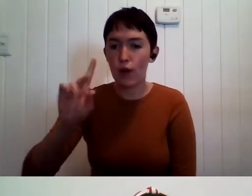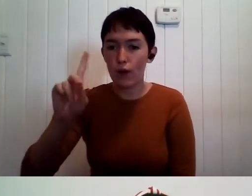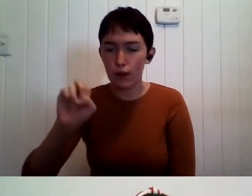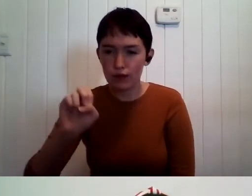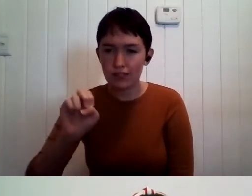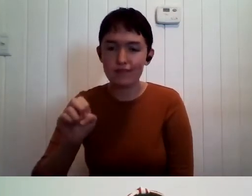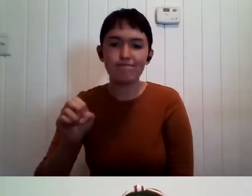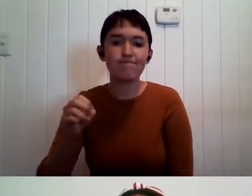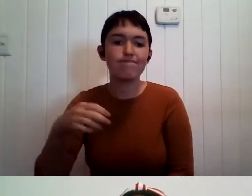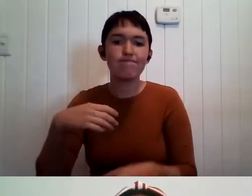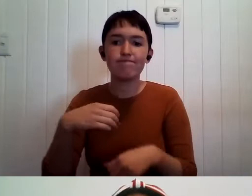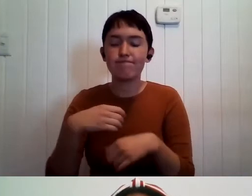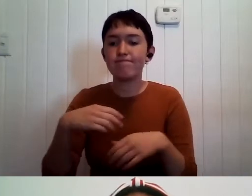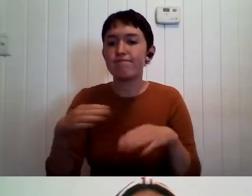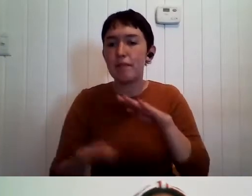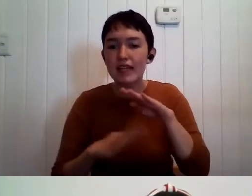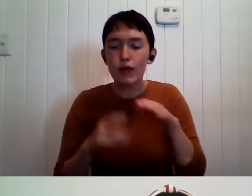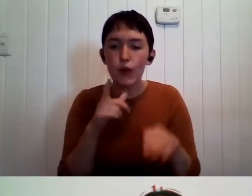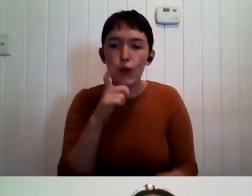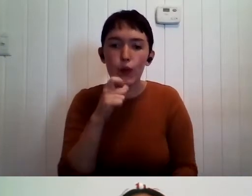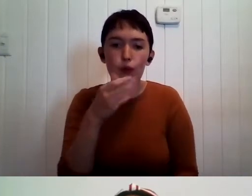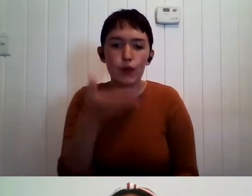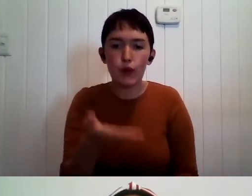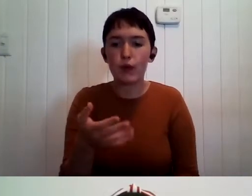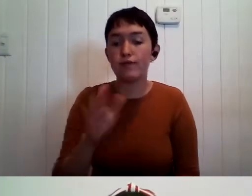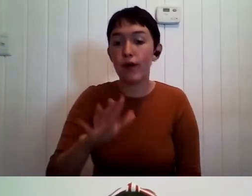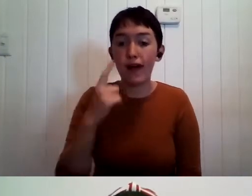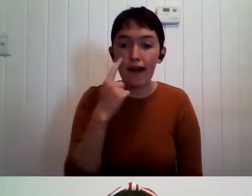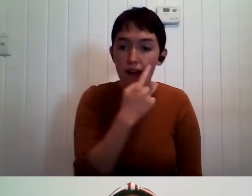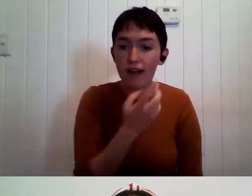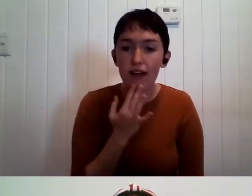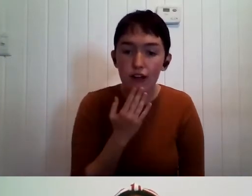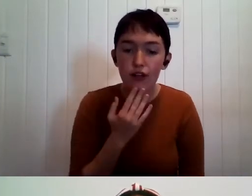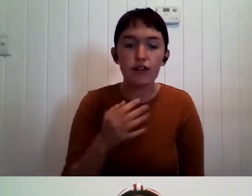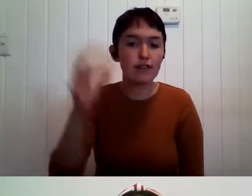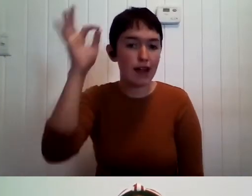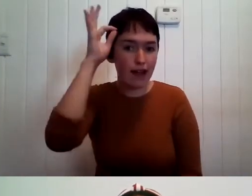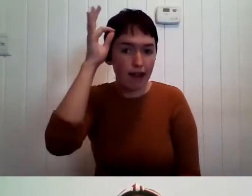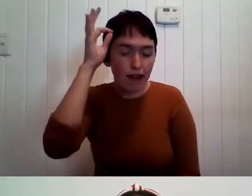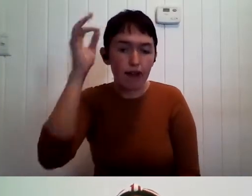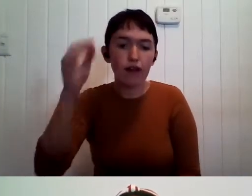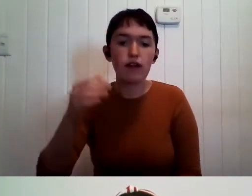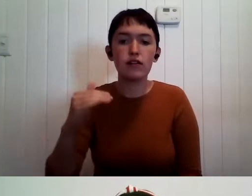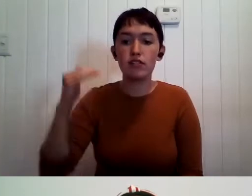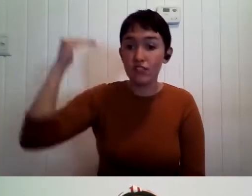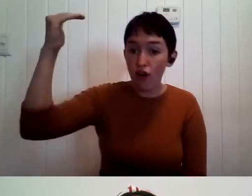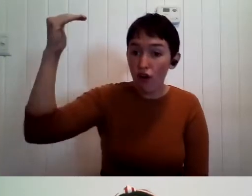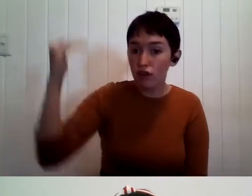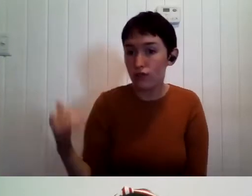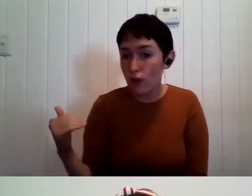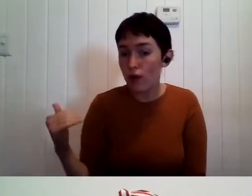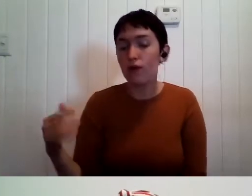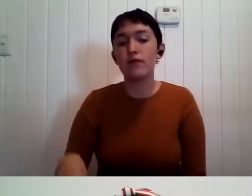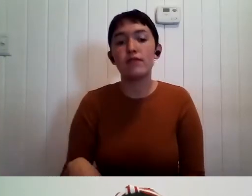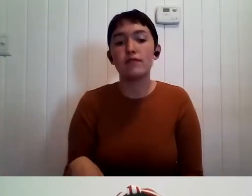of tells your body what your eye color is, what your hair looks like, how tall you're going to be. It just basically is the code